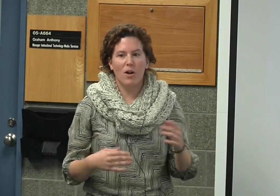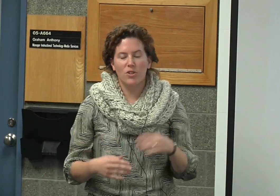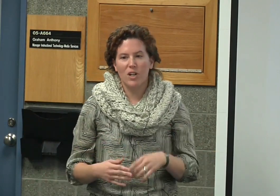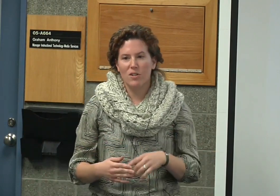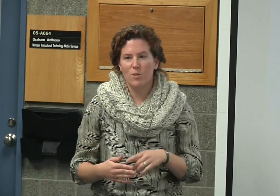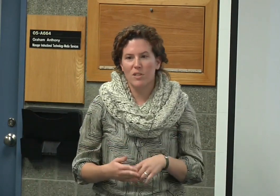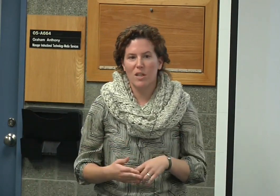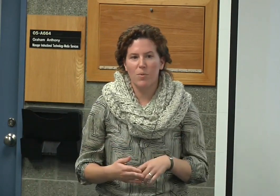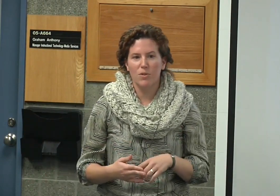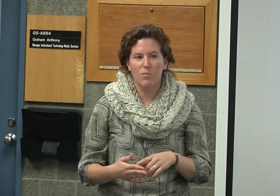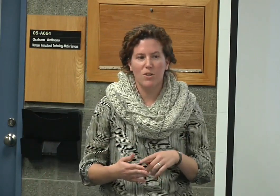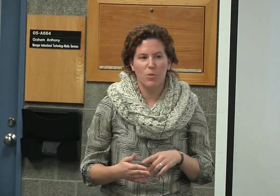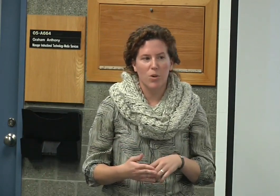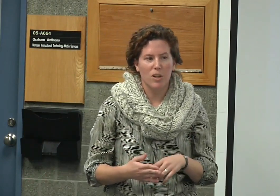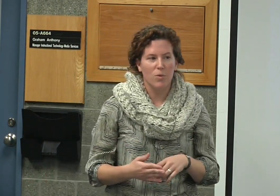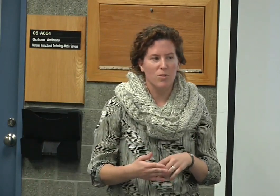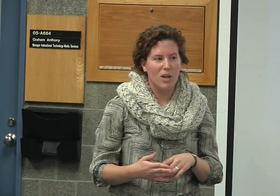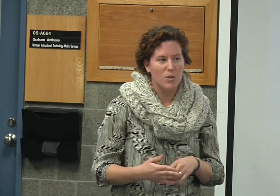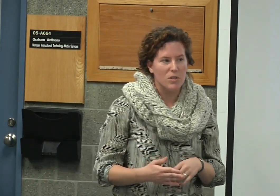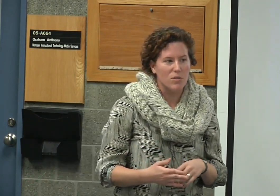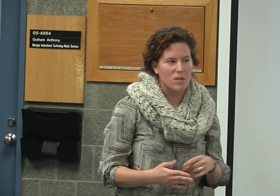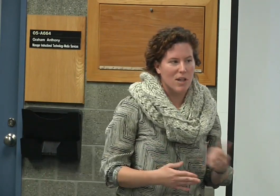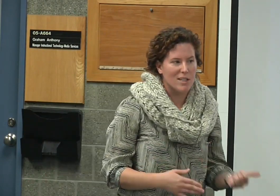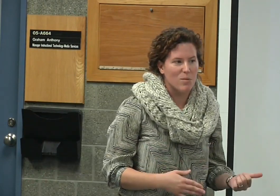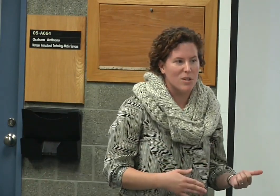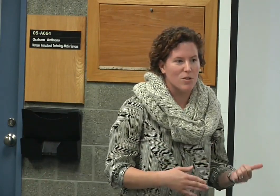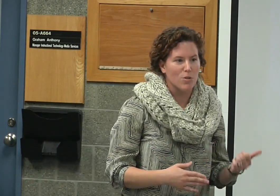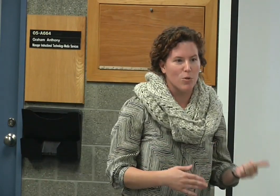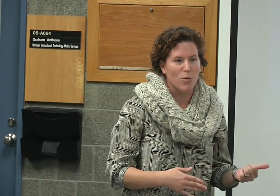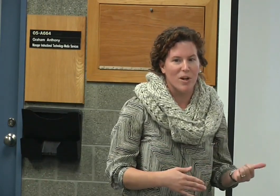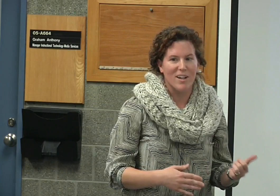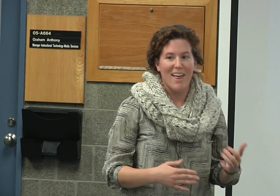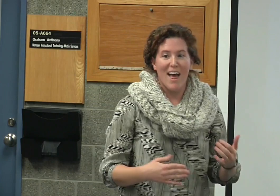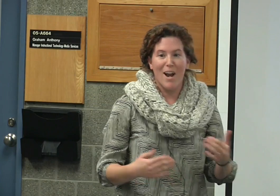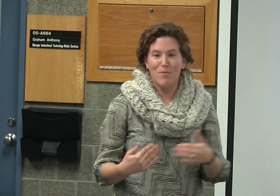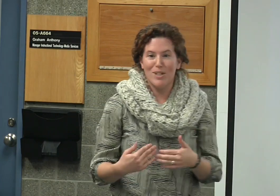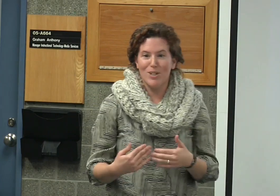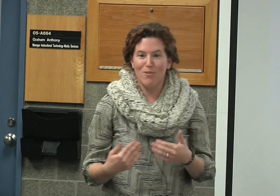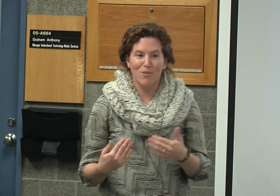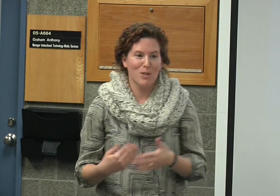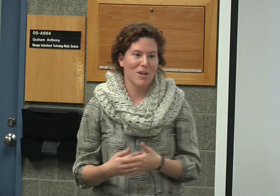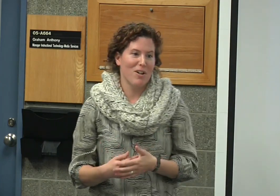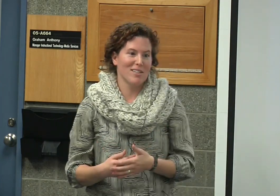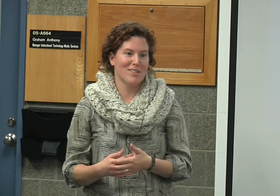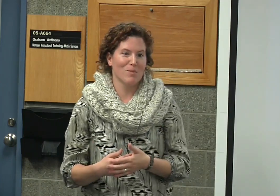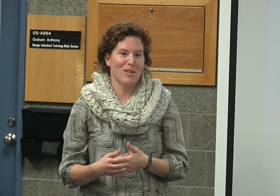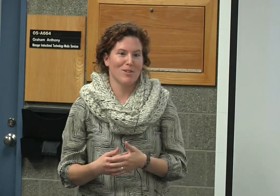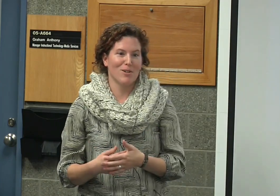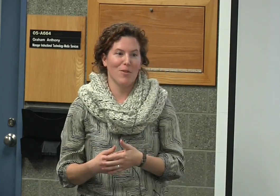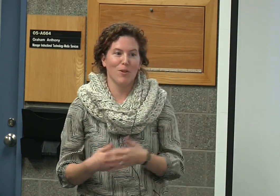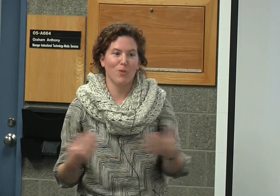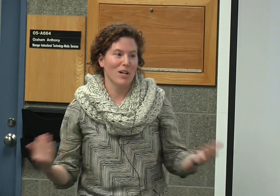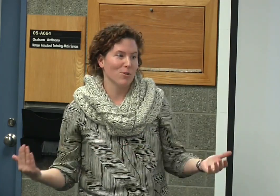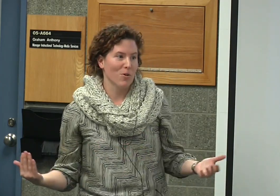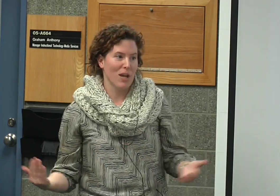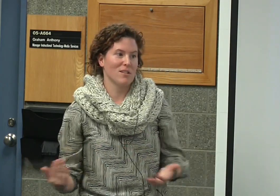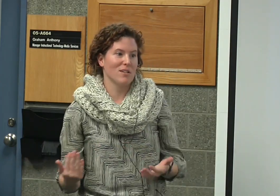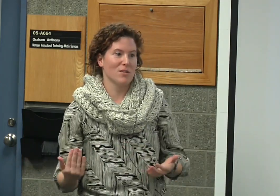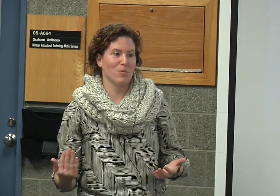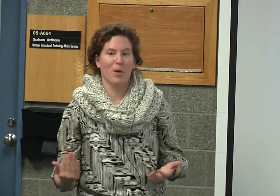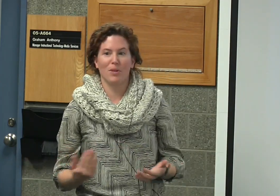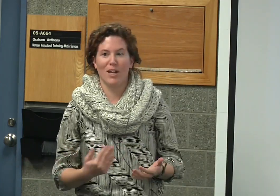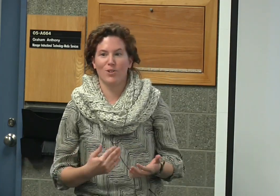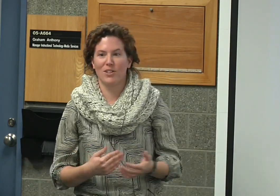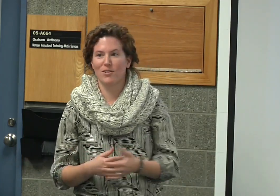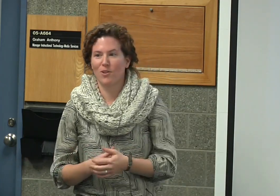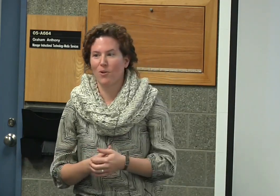And so I'll share some examples from actually working with graduate students last semester who wrote one. And I'm teaching a freshman class this semester, and they're writing their own case studies